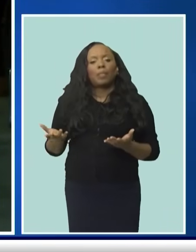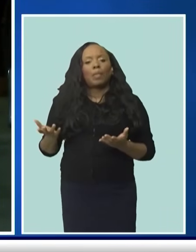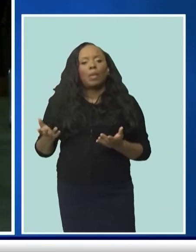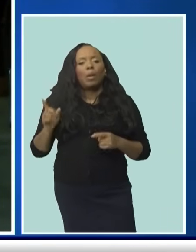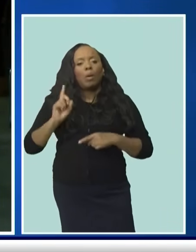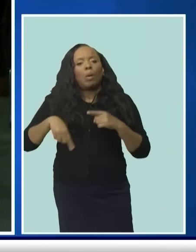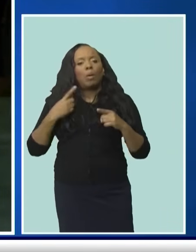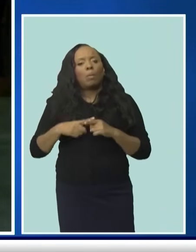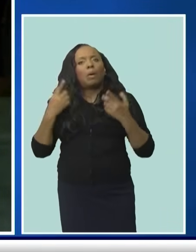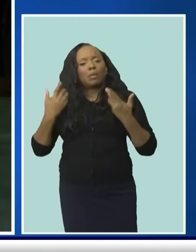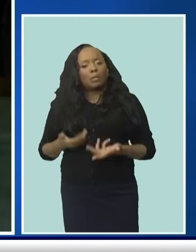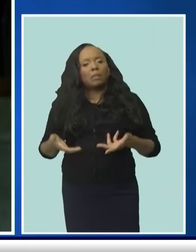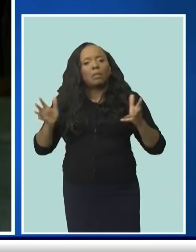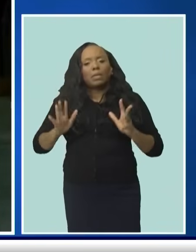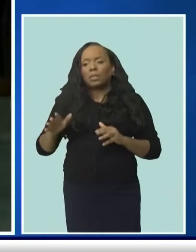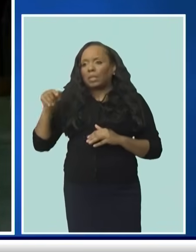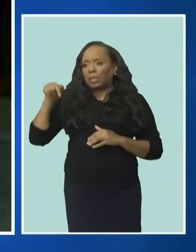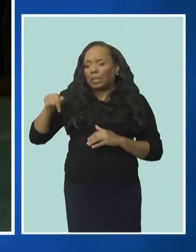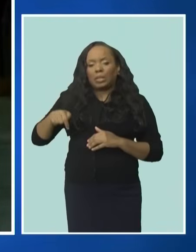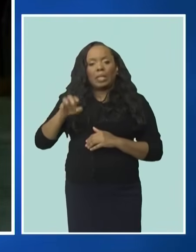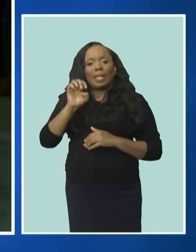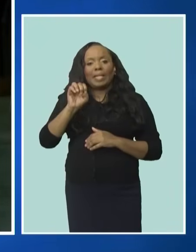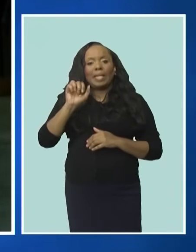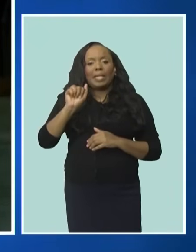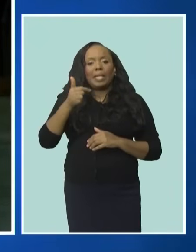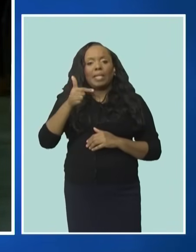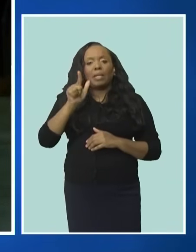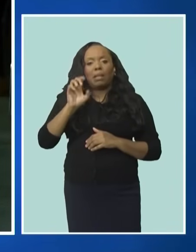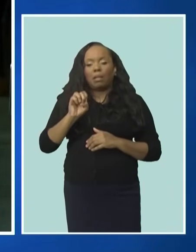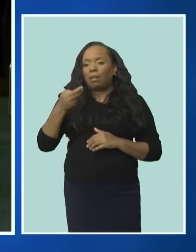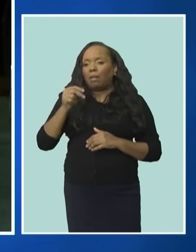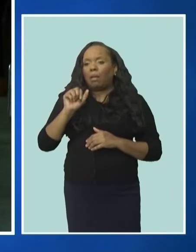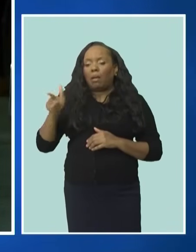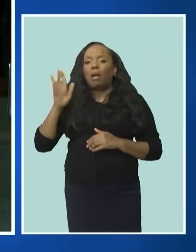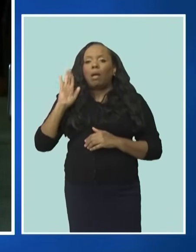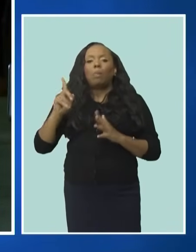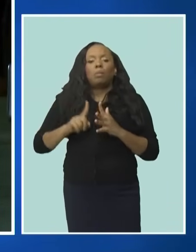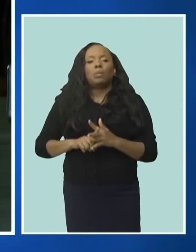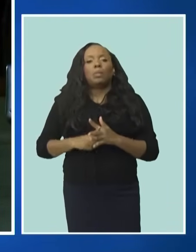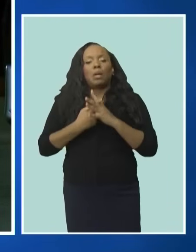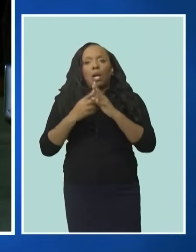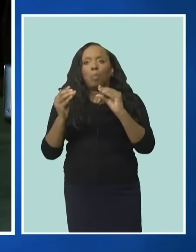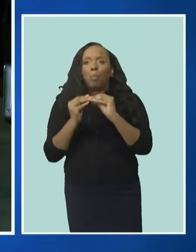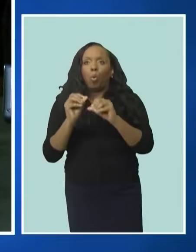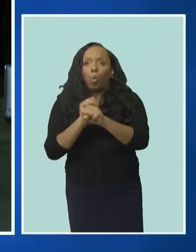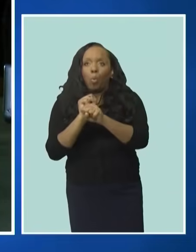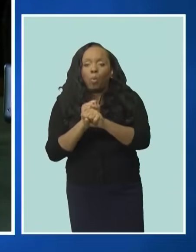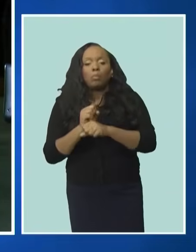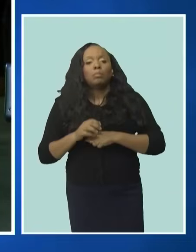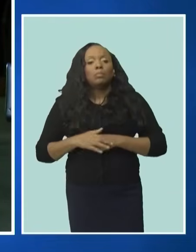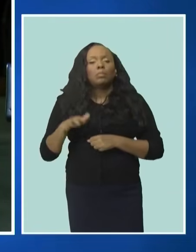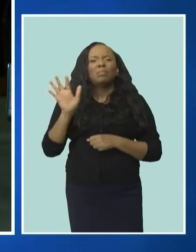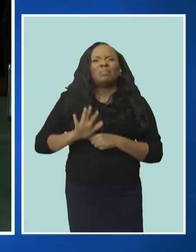are completed on this second phase, they will shortly start the remaining works. We've spent about, or will spend